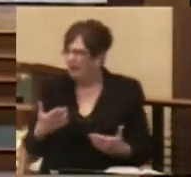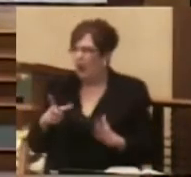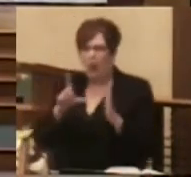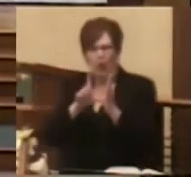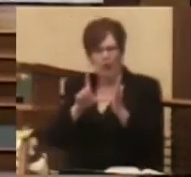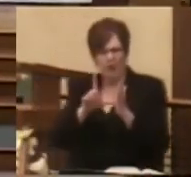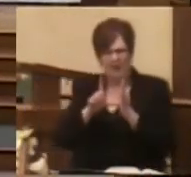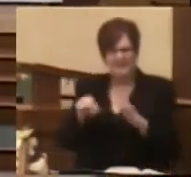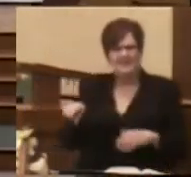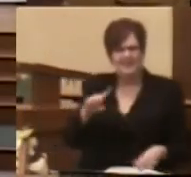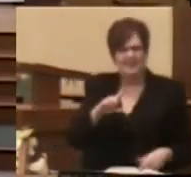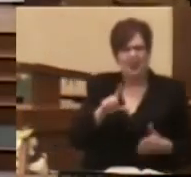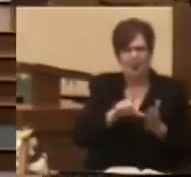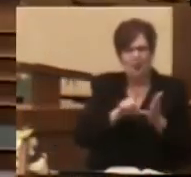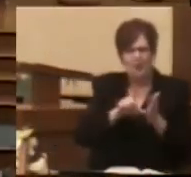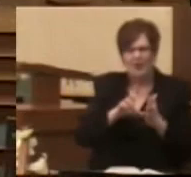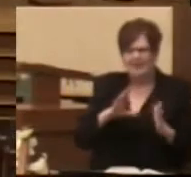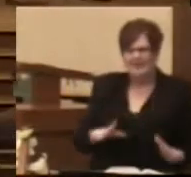Lutherans. That's it, Lutherans.